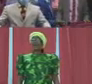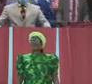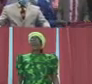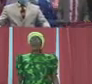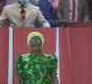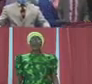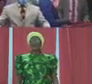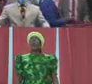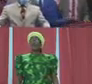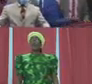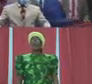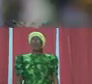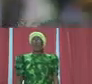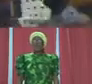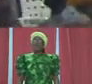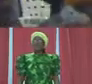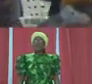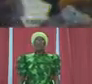Ah,